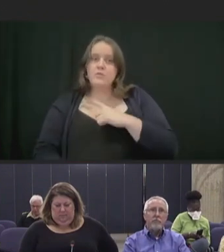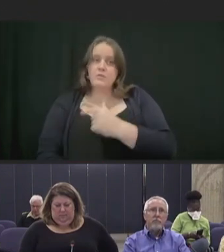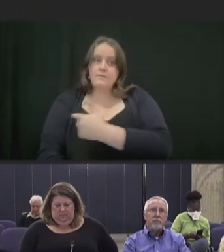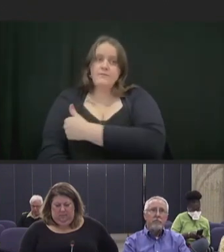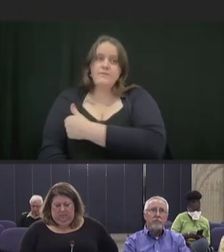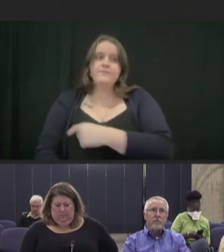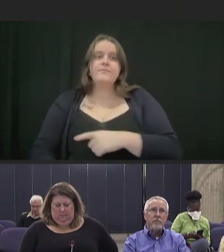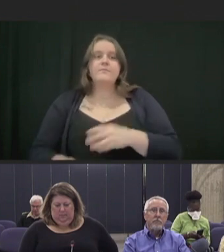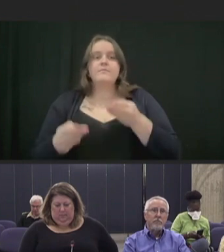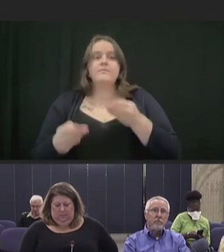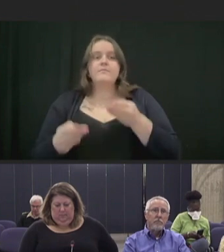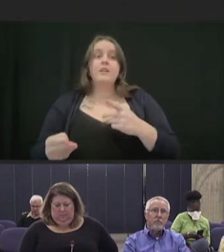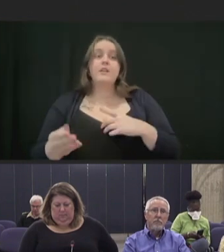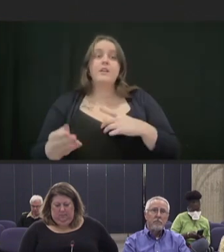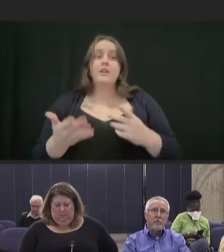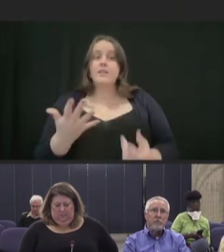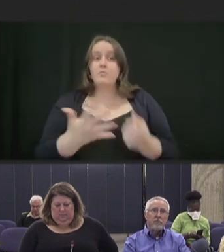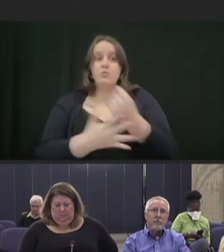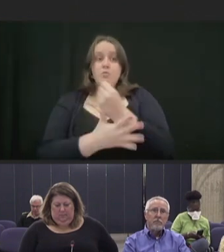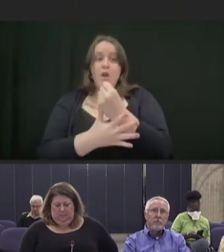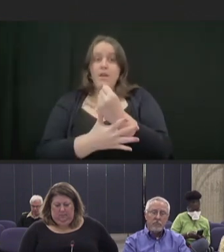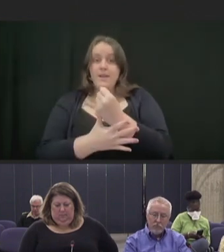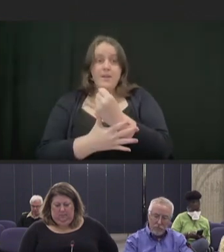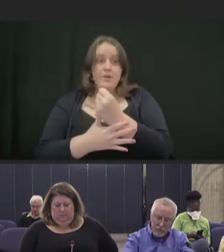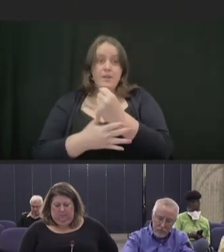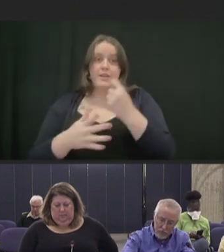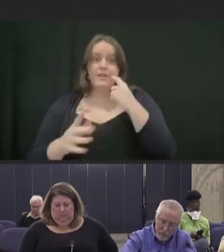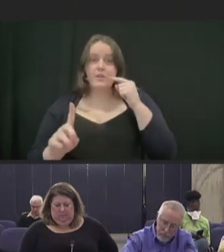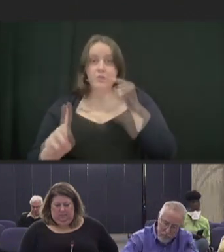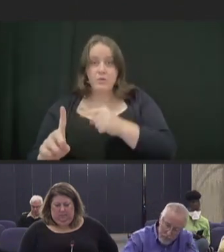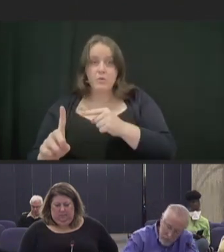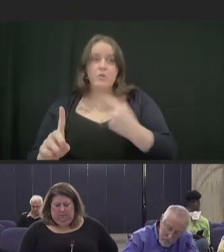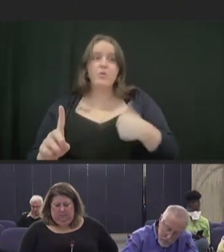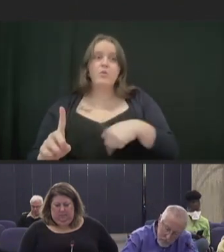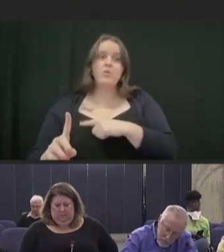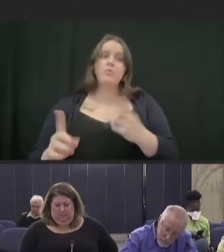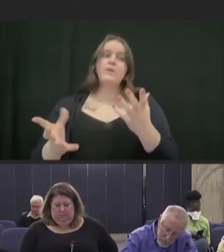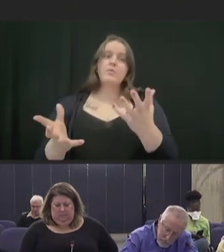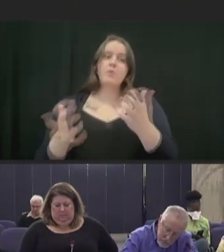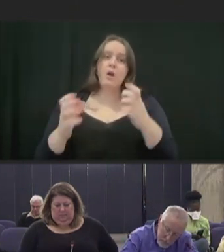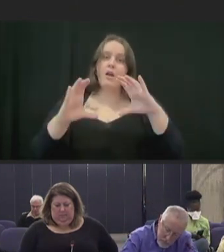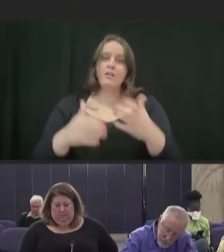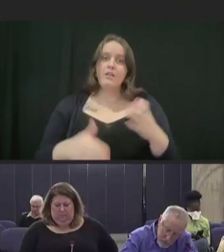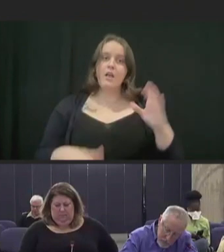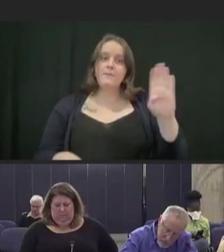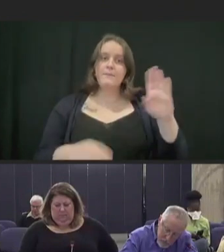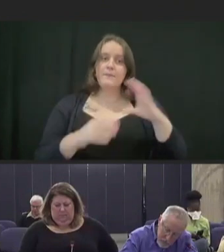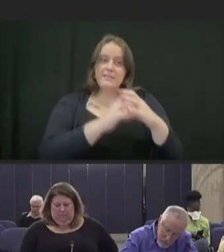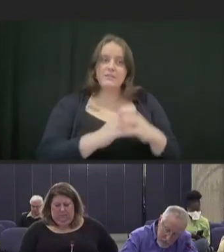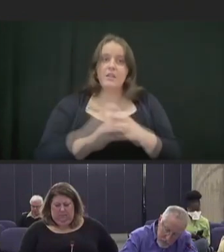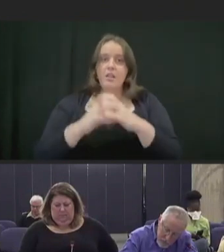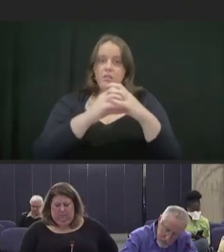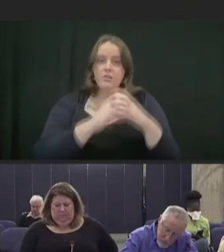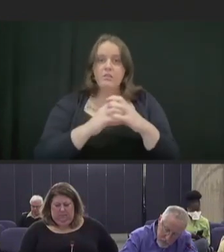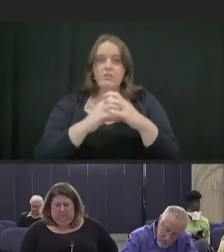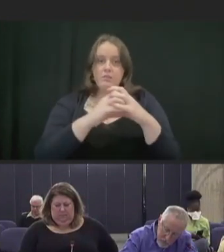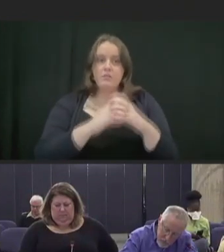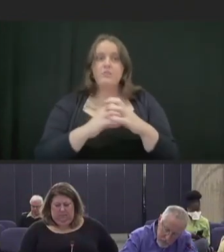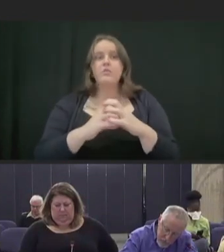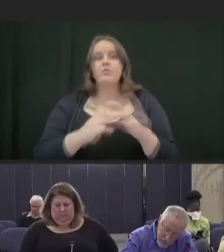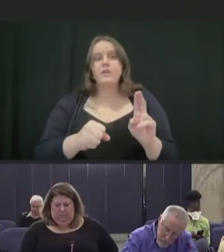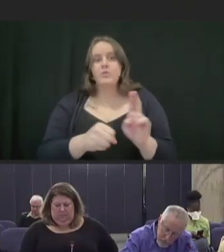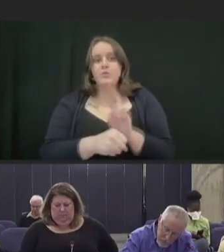primary readout is we're looking for BG18 class B cells or antibodies. And we use B cell sorting